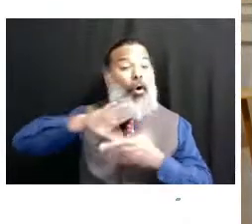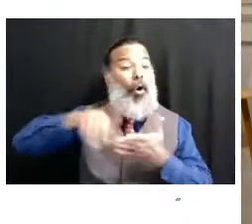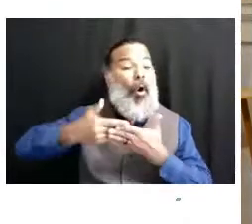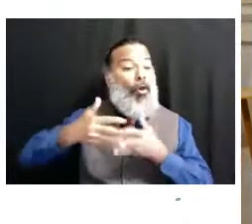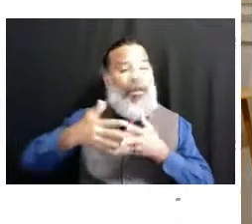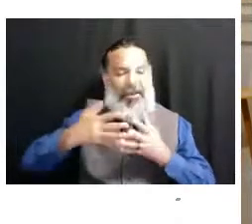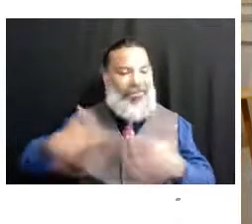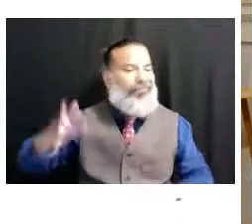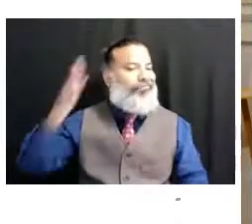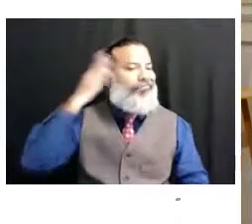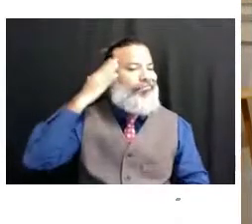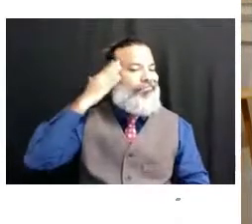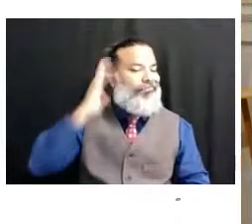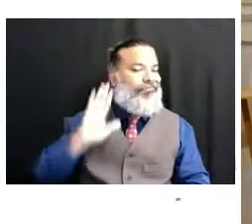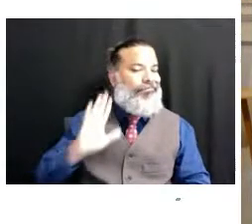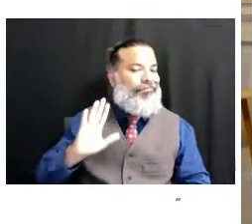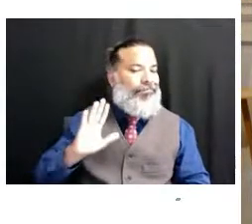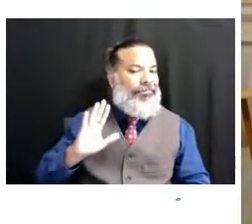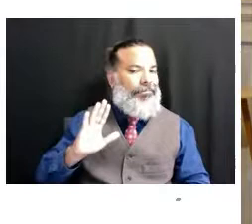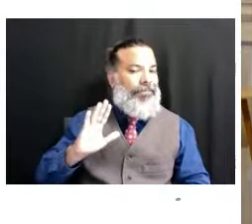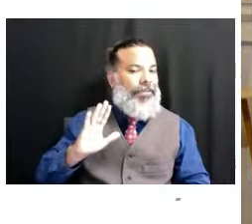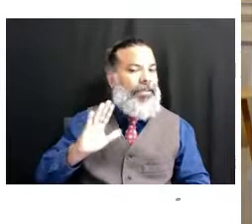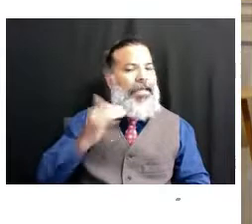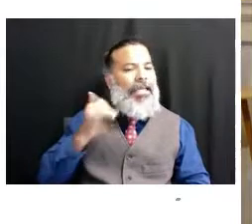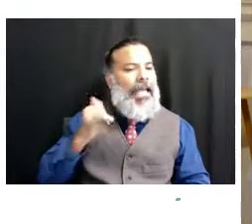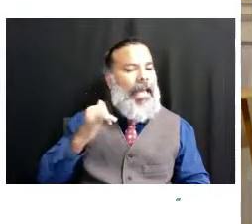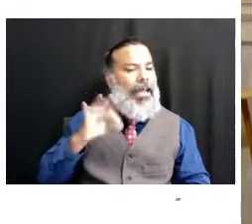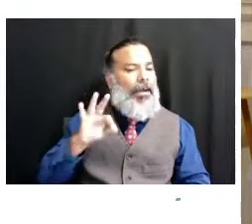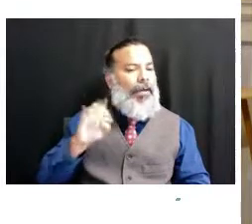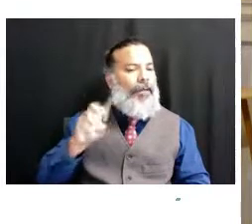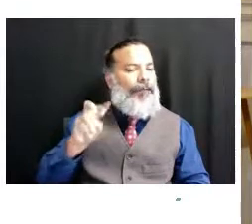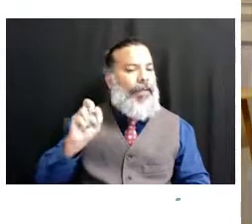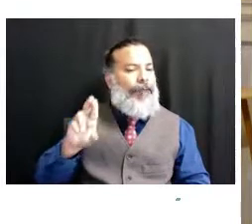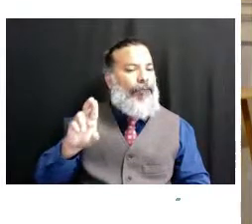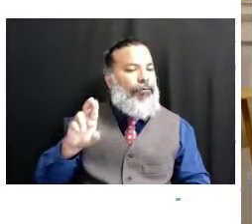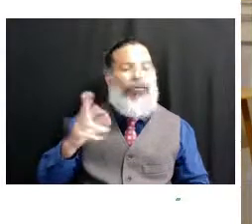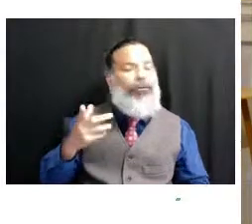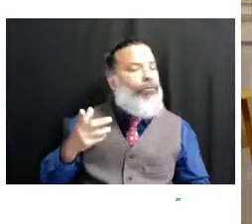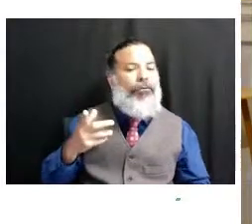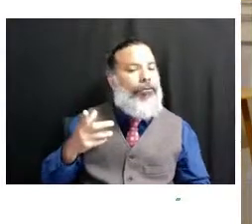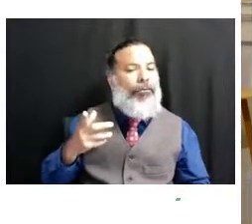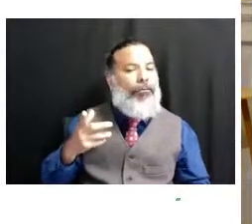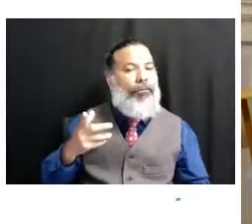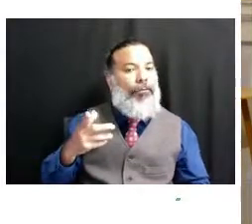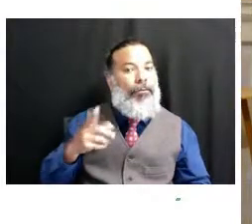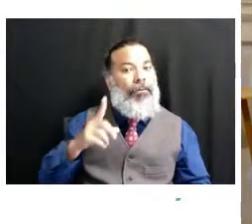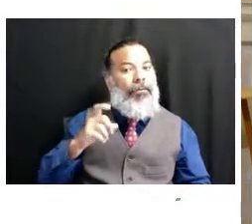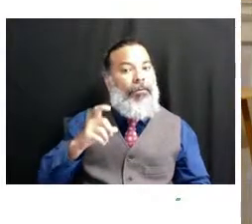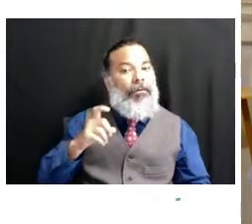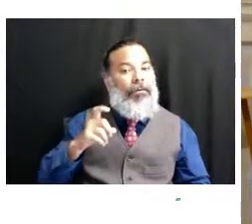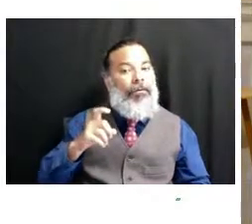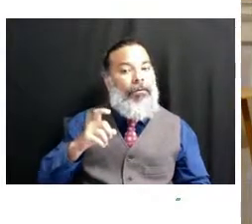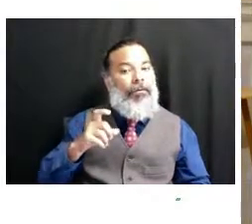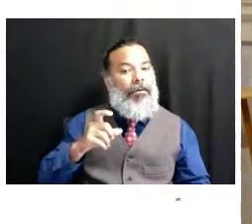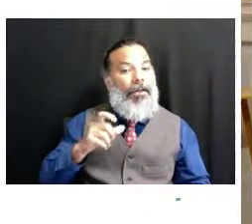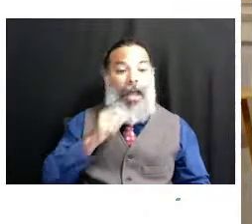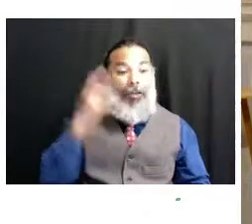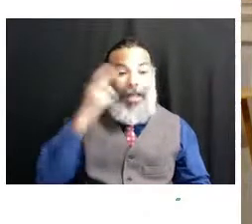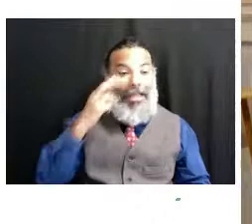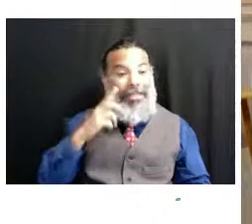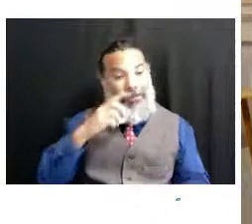well aware of yellow fever. They had no idea that the vector was a